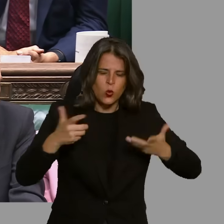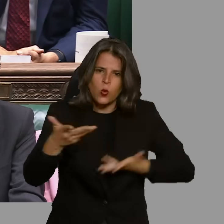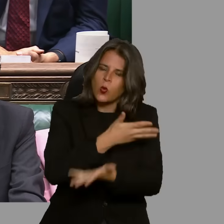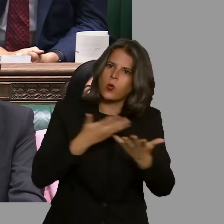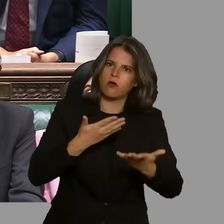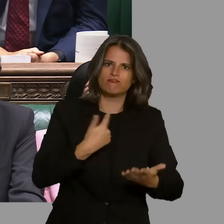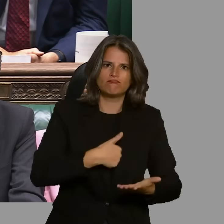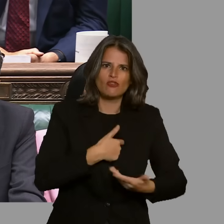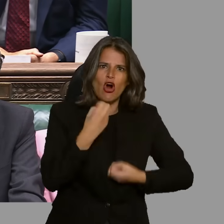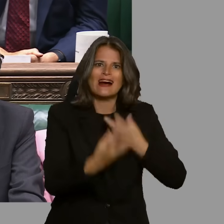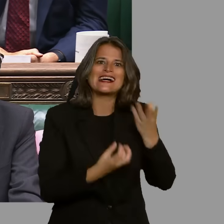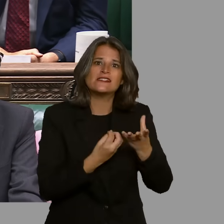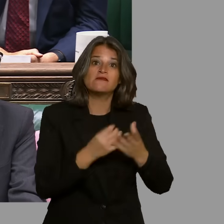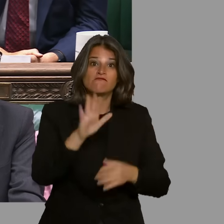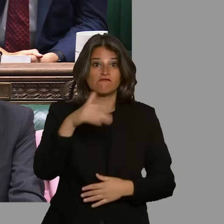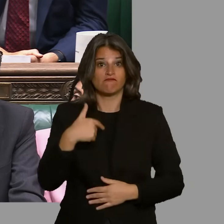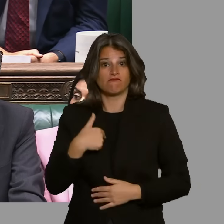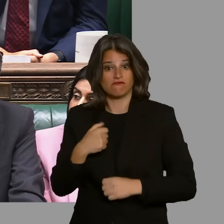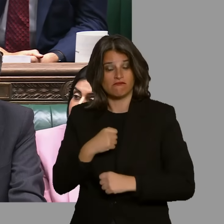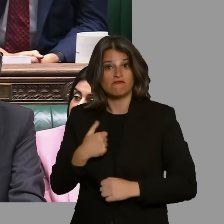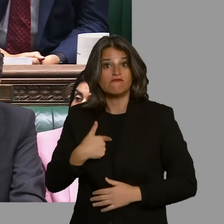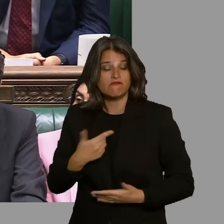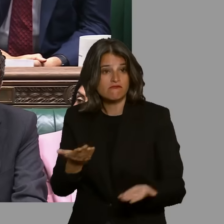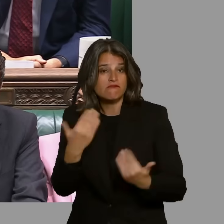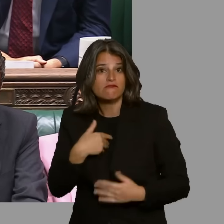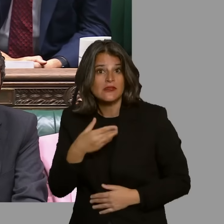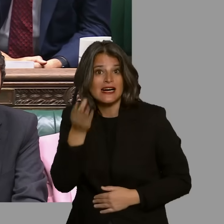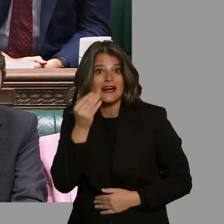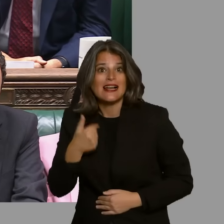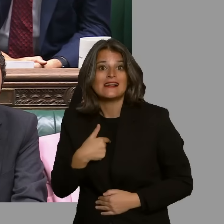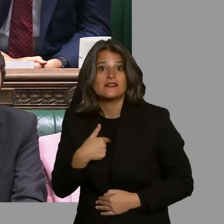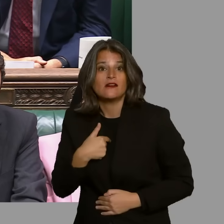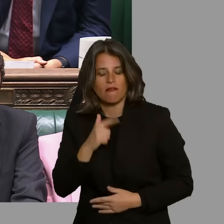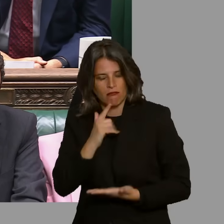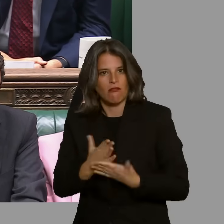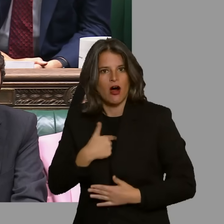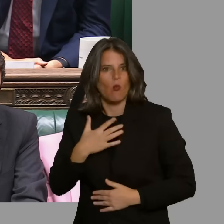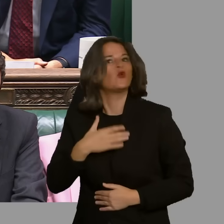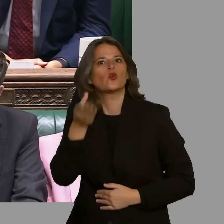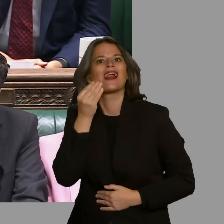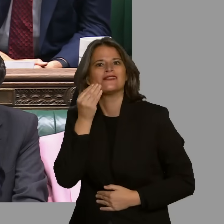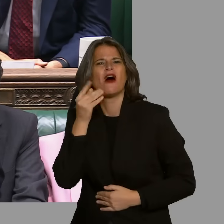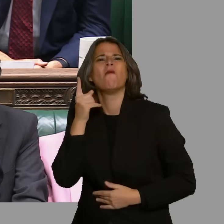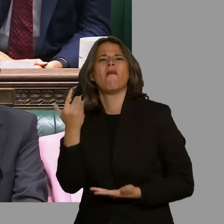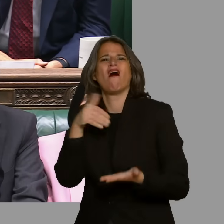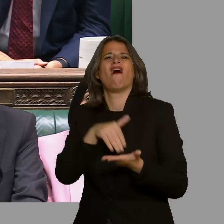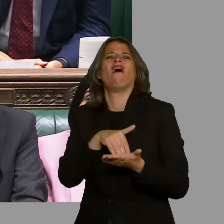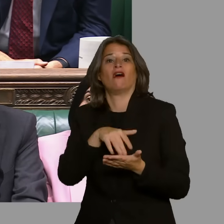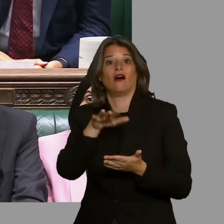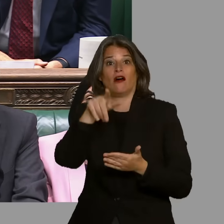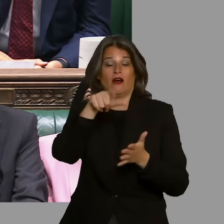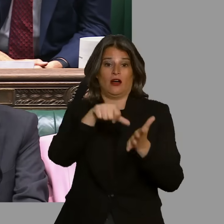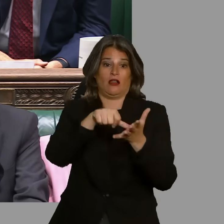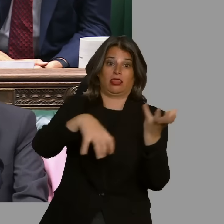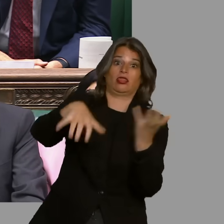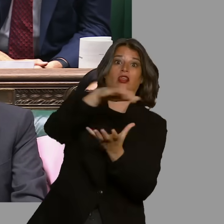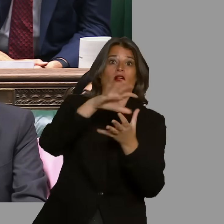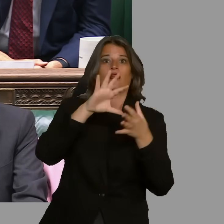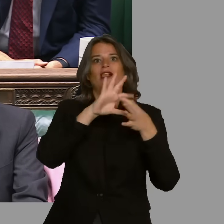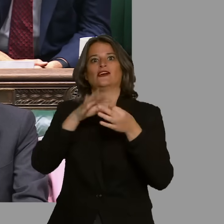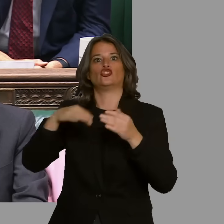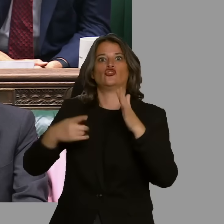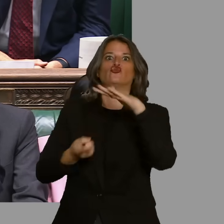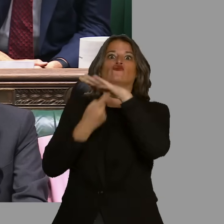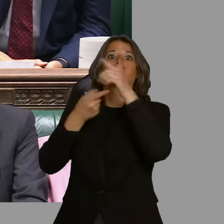For just over 2 years, the last government couldn't find a solution. The one that was put in place